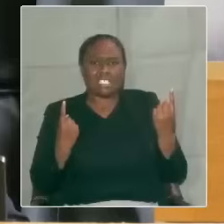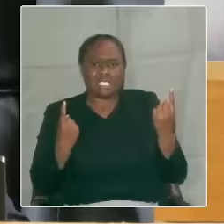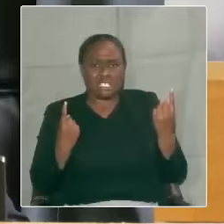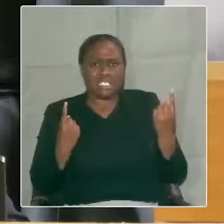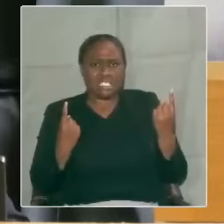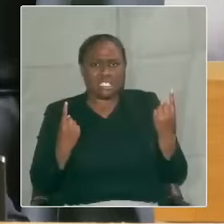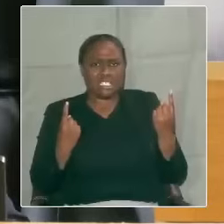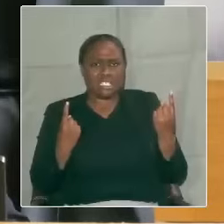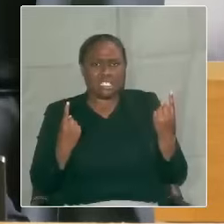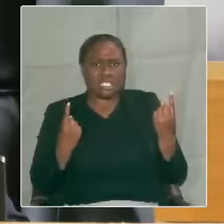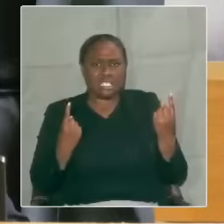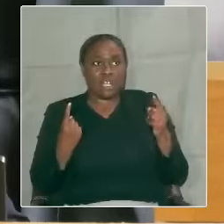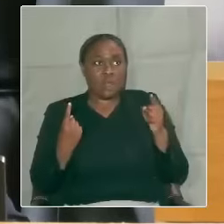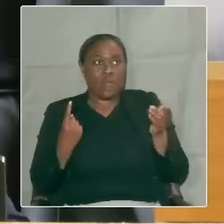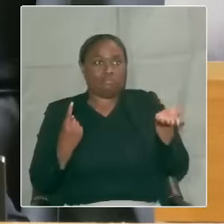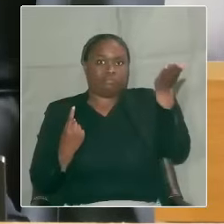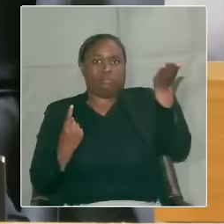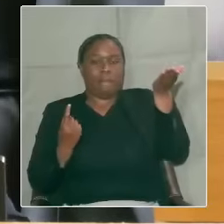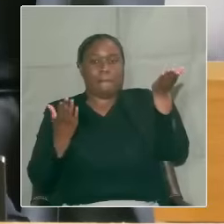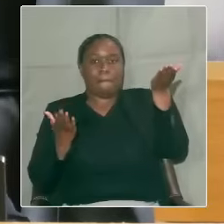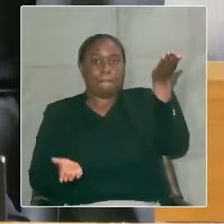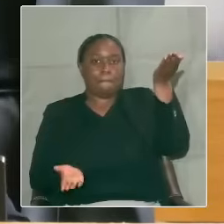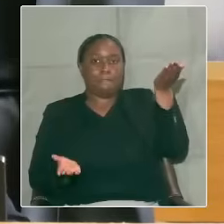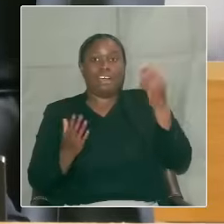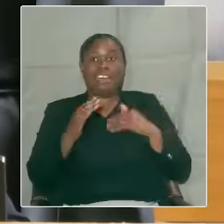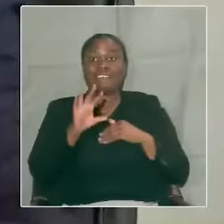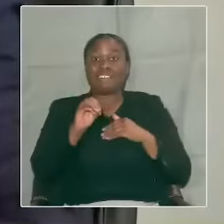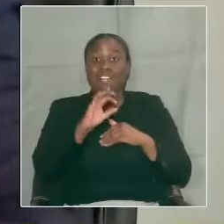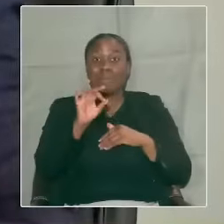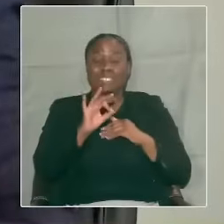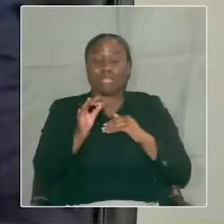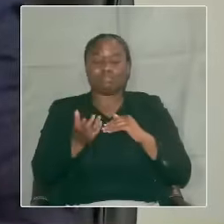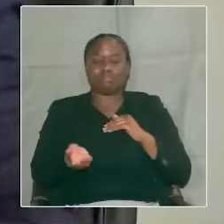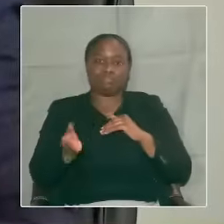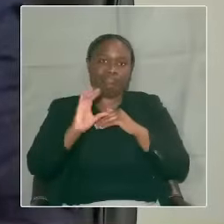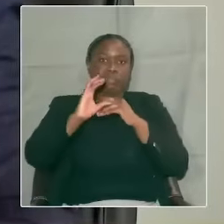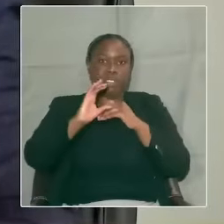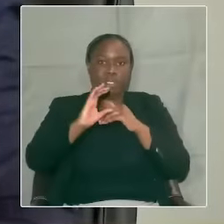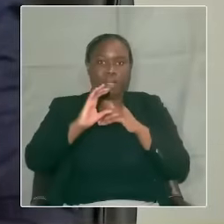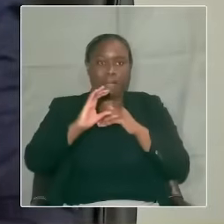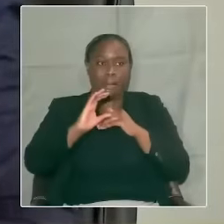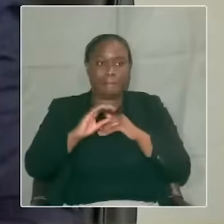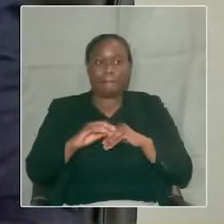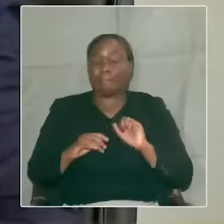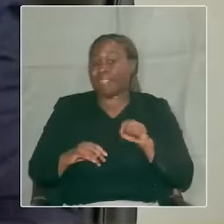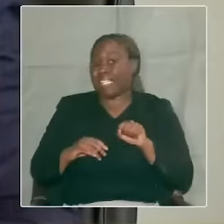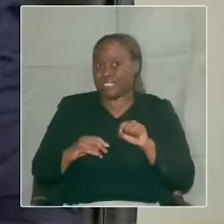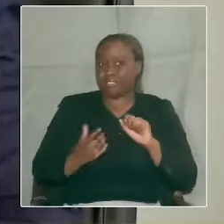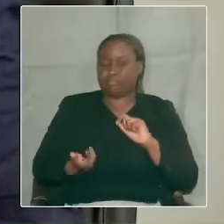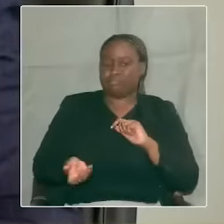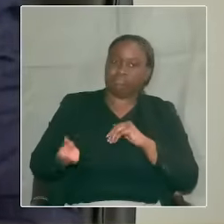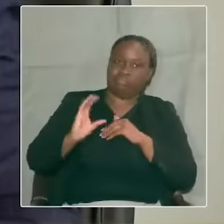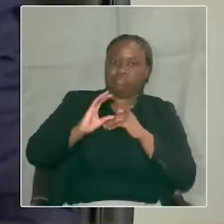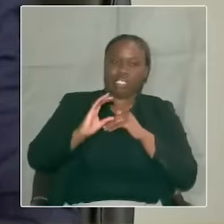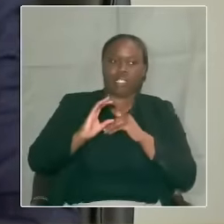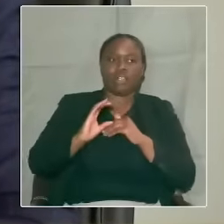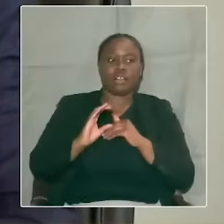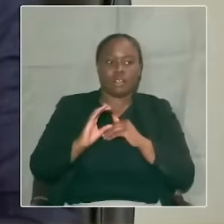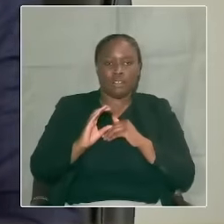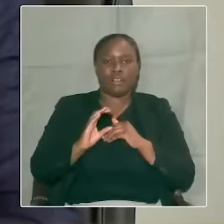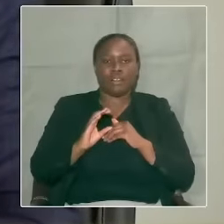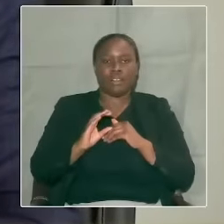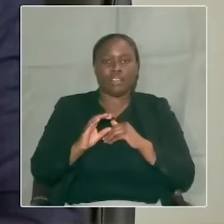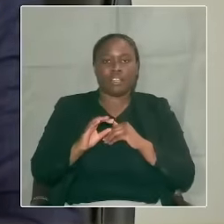nearly 50% increase in dockets in 1 year. Yeah, it's an increase from 329 to then